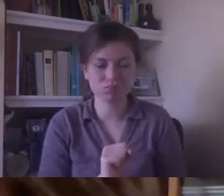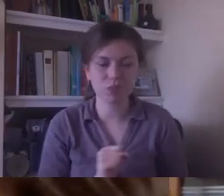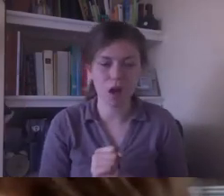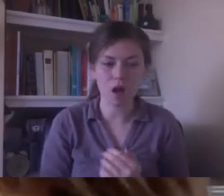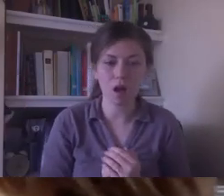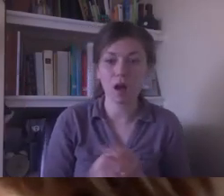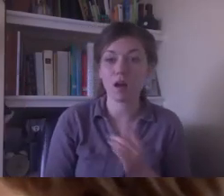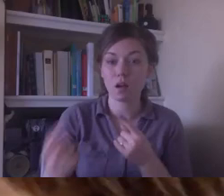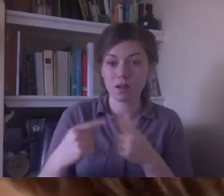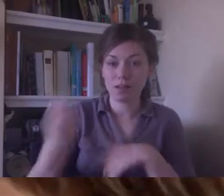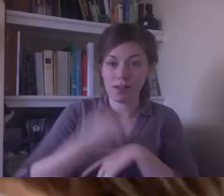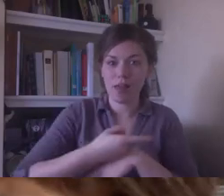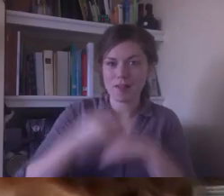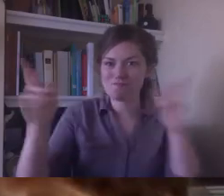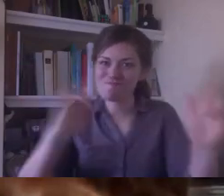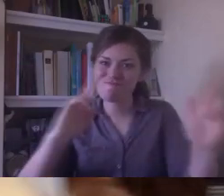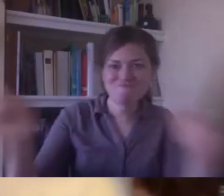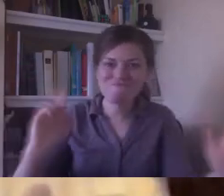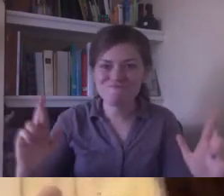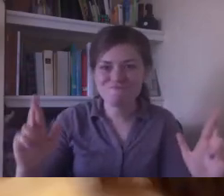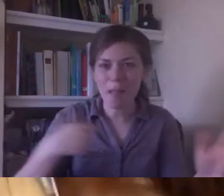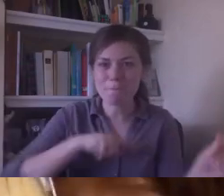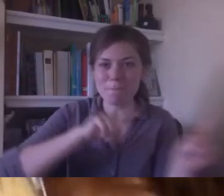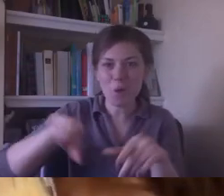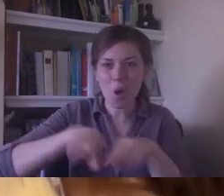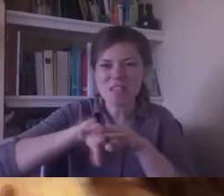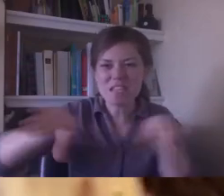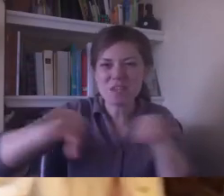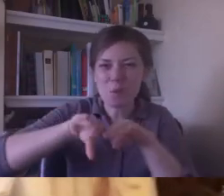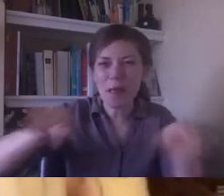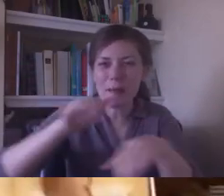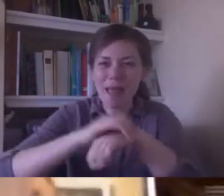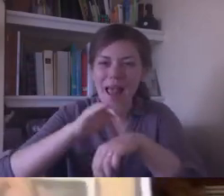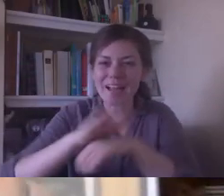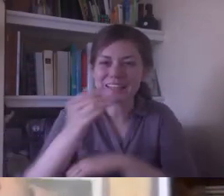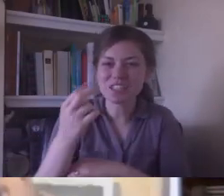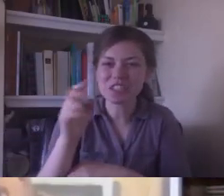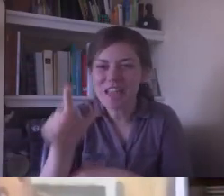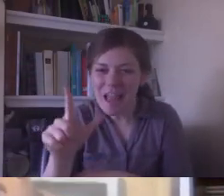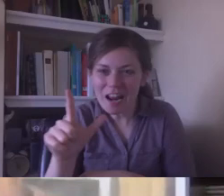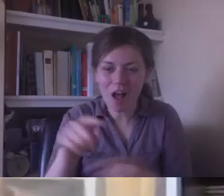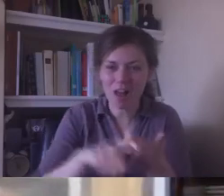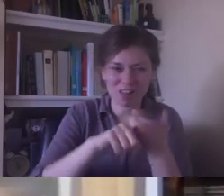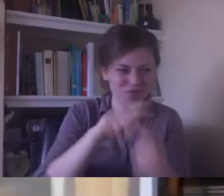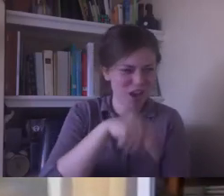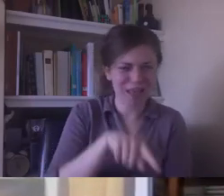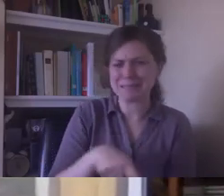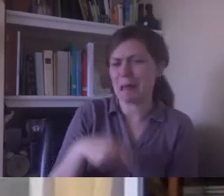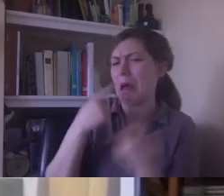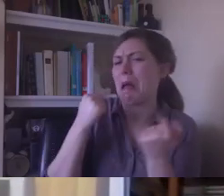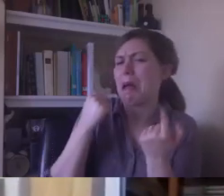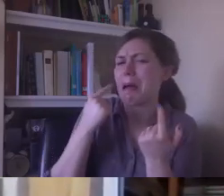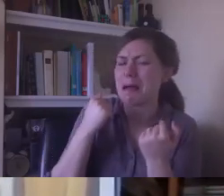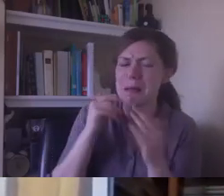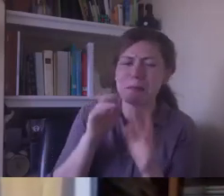Until the day he knew he was ready. I'm off to swim the English Channel, he told his friends. They snickered, they